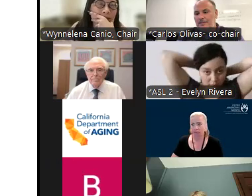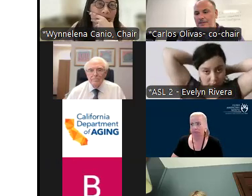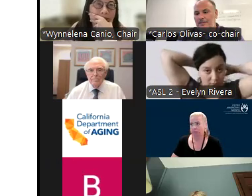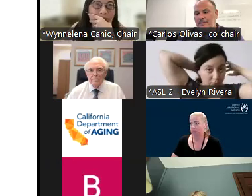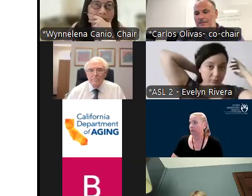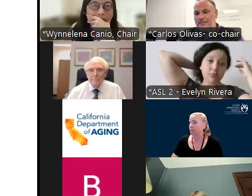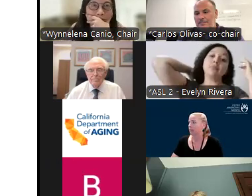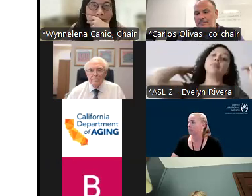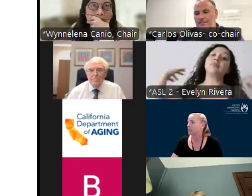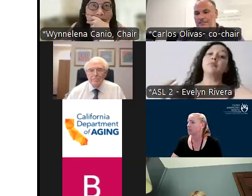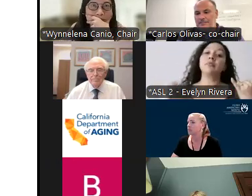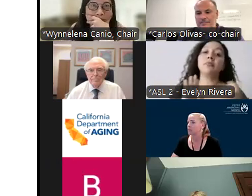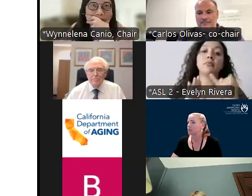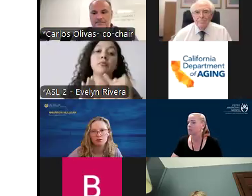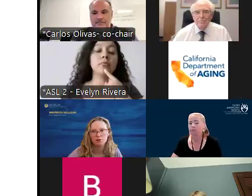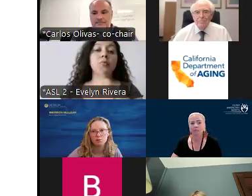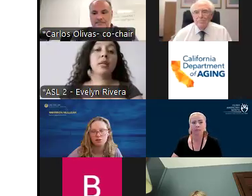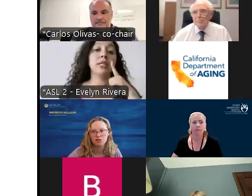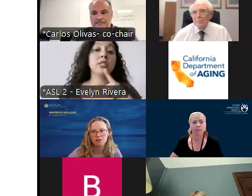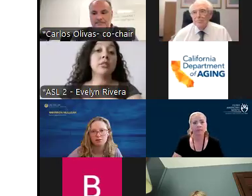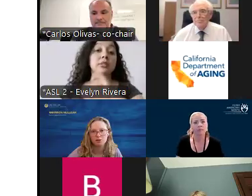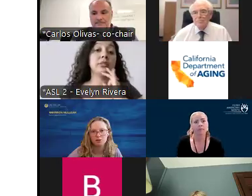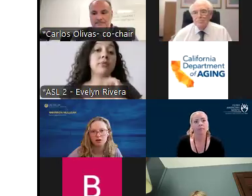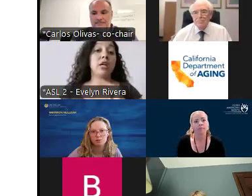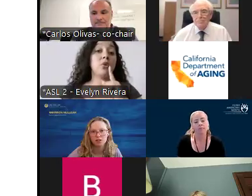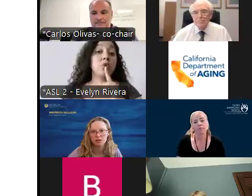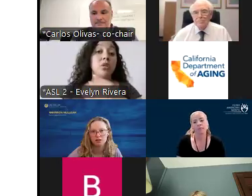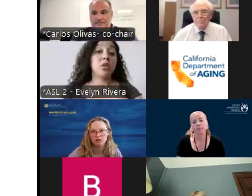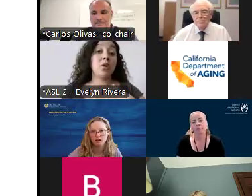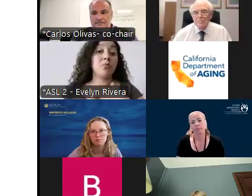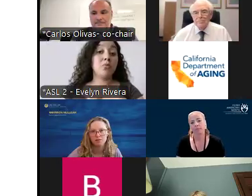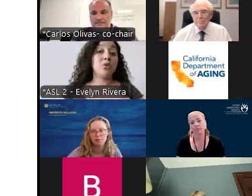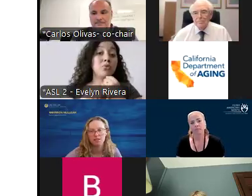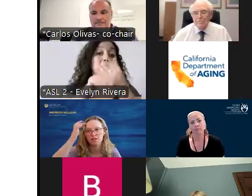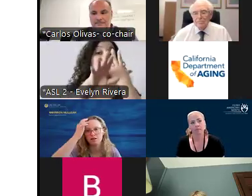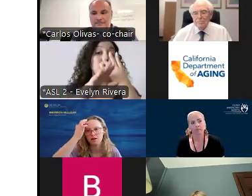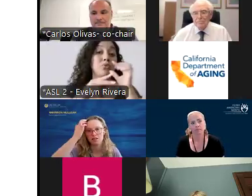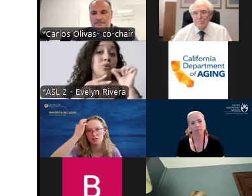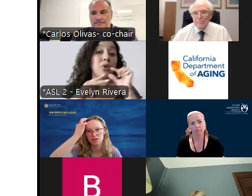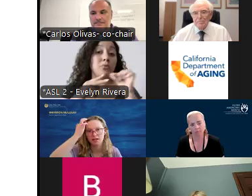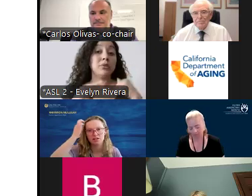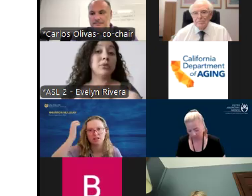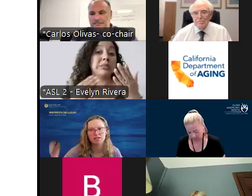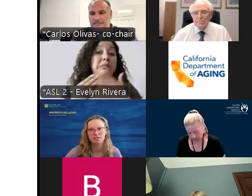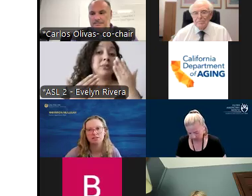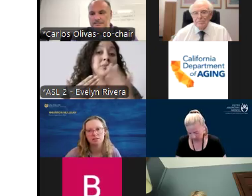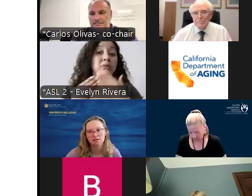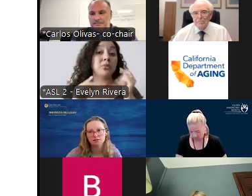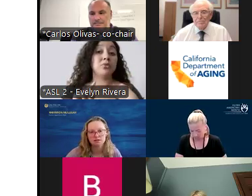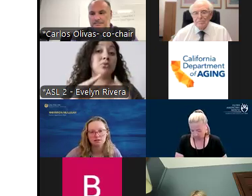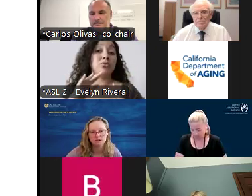I would just say, as legislative staff, I do appreciate the virtual option. It makes it a lot easier to actually